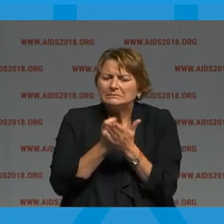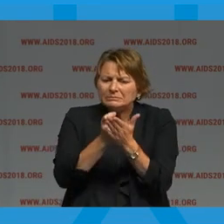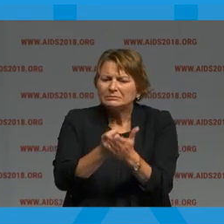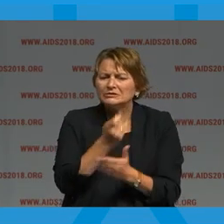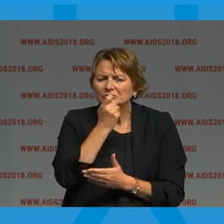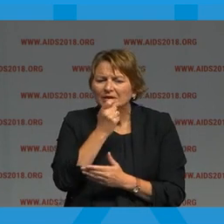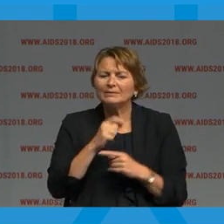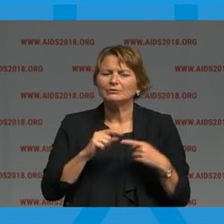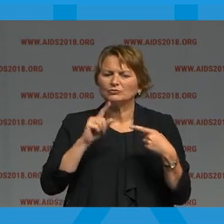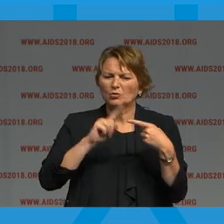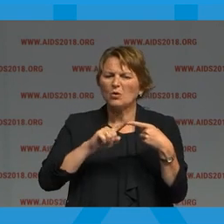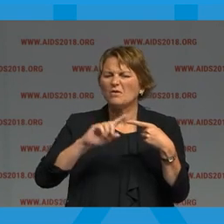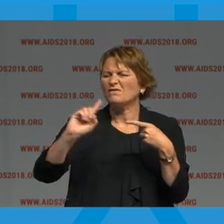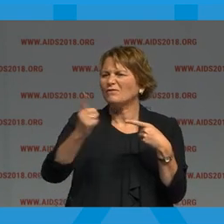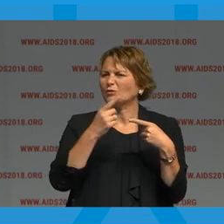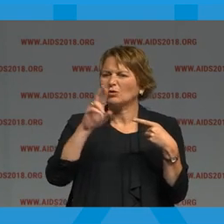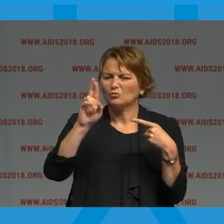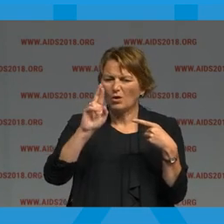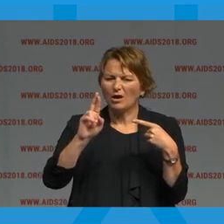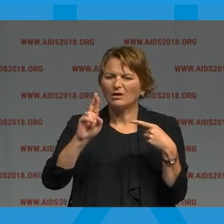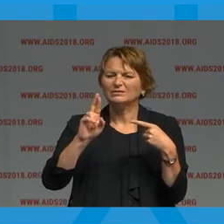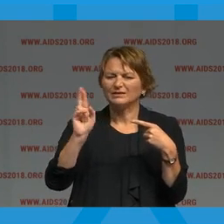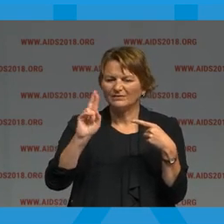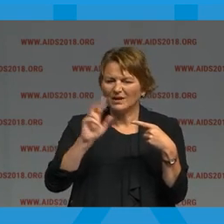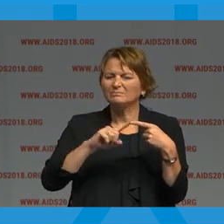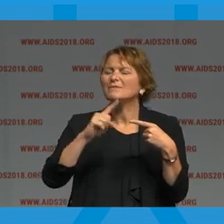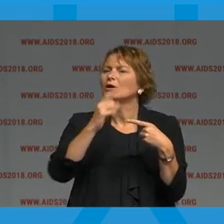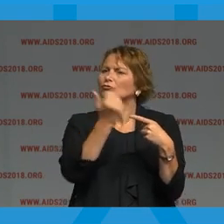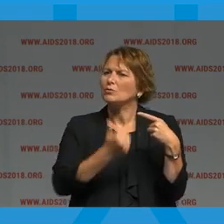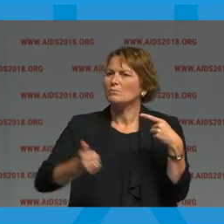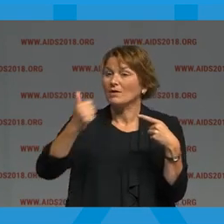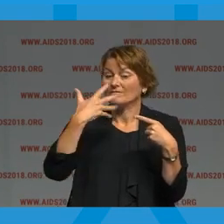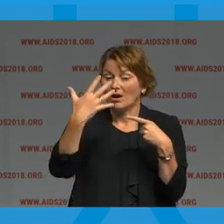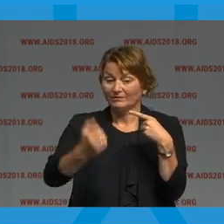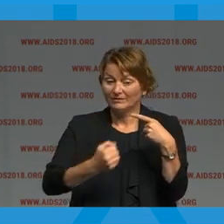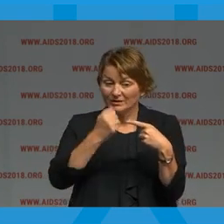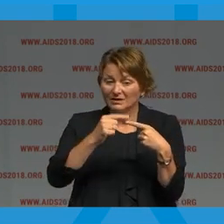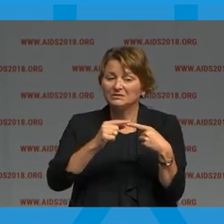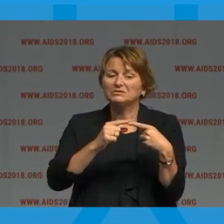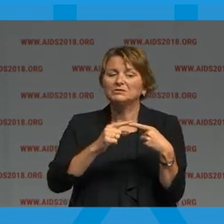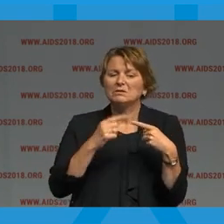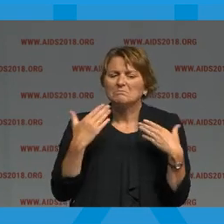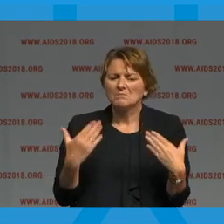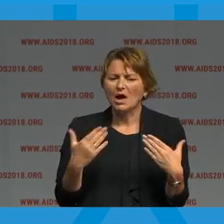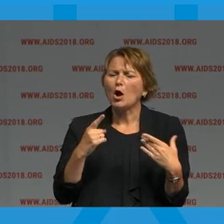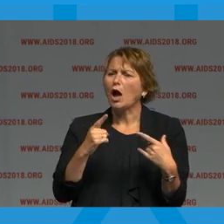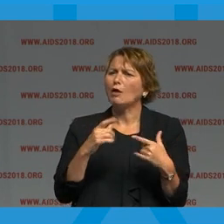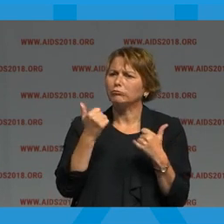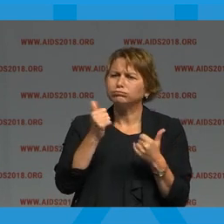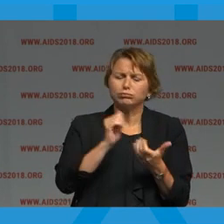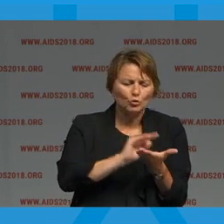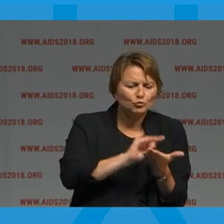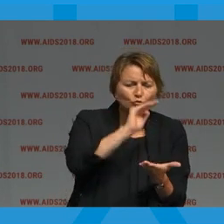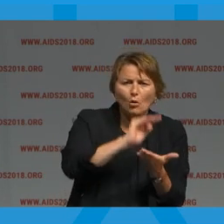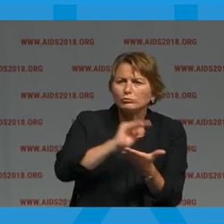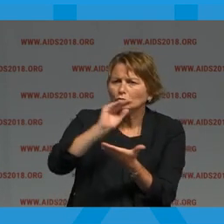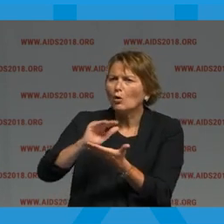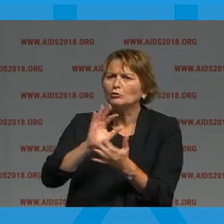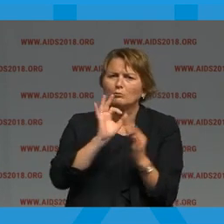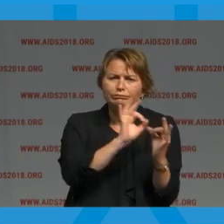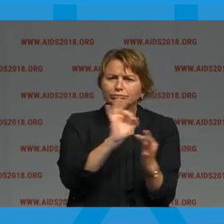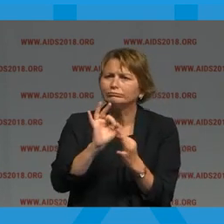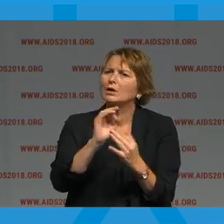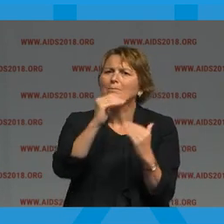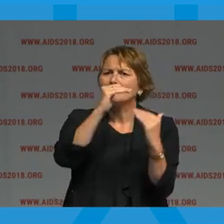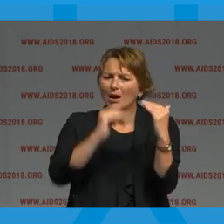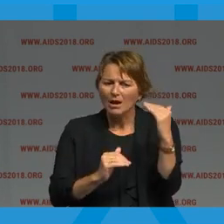to efavirenz, equivalent to atazanavir and darunavir-ritonavir. We have now a Q dosing available, which has been shown to be non-inferior